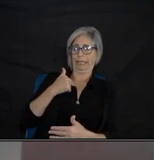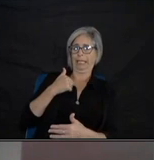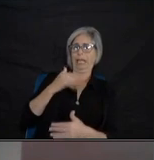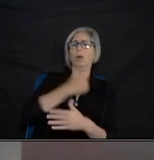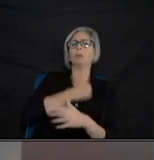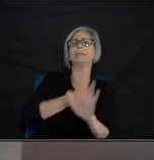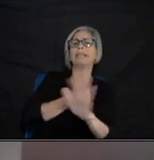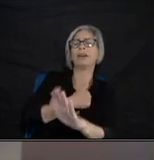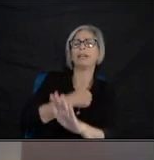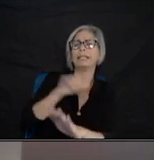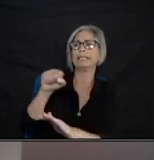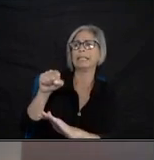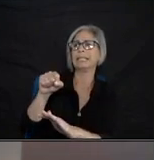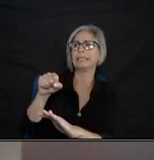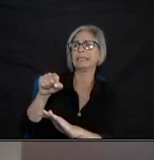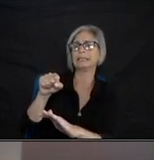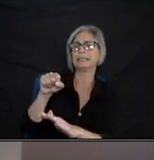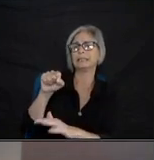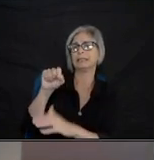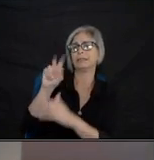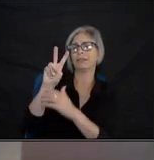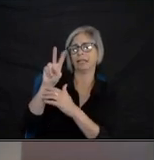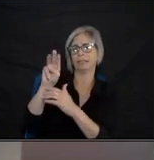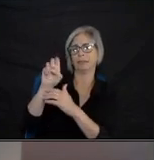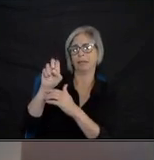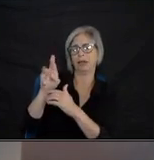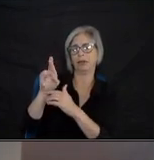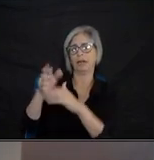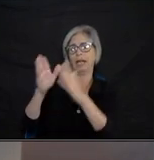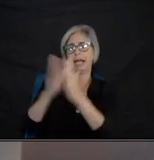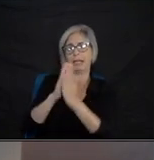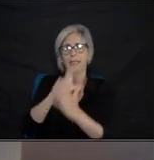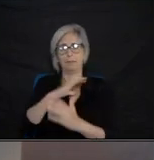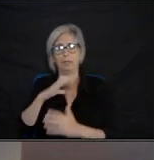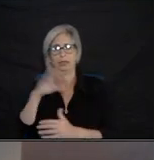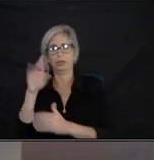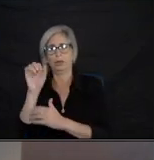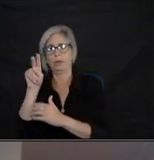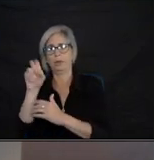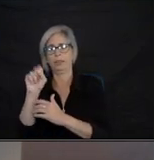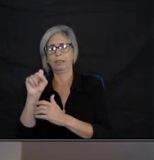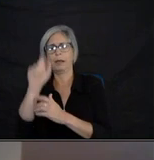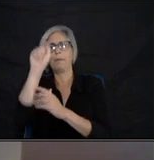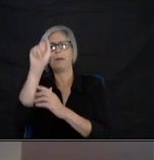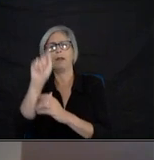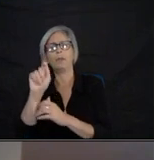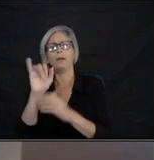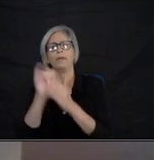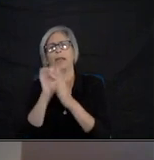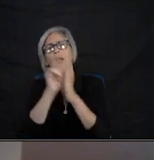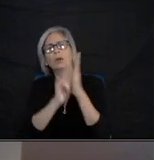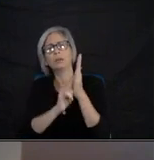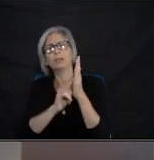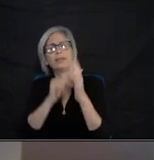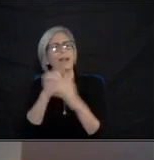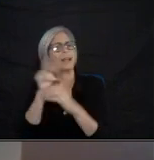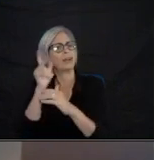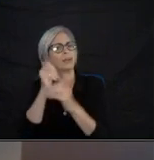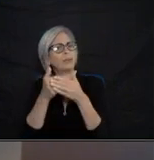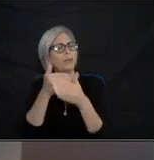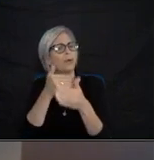yes. I just wanted to ask Commissioner Romulus, could you just give us a little bullet point of what that ordinance was? I just haven't heard of it